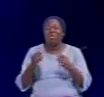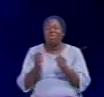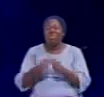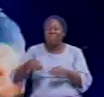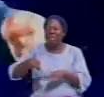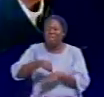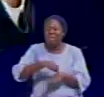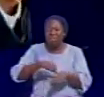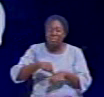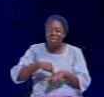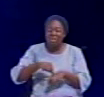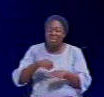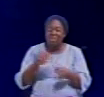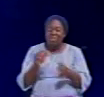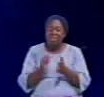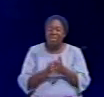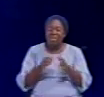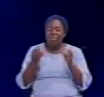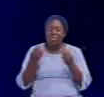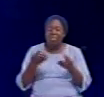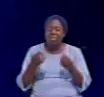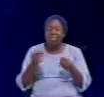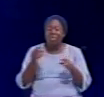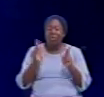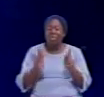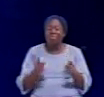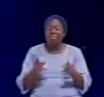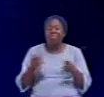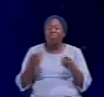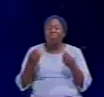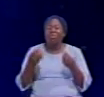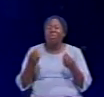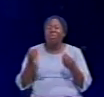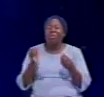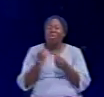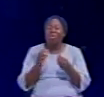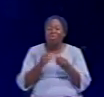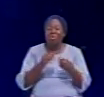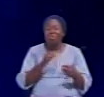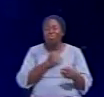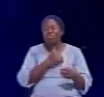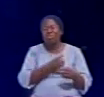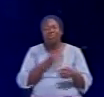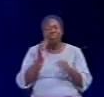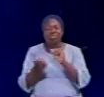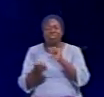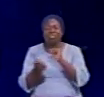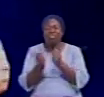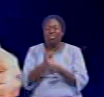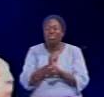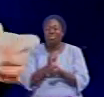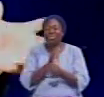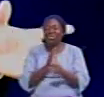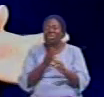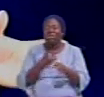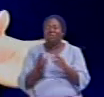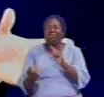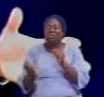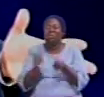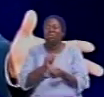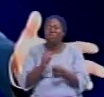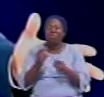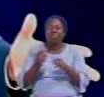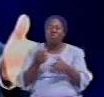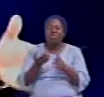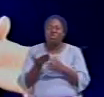anointing, that even more people, more souls will be changed and transformed through his ministration. Let's just pray, commit the